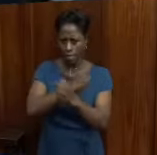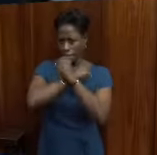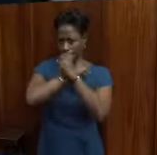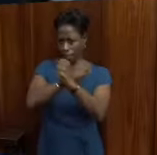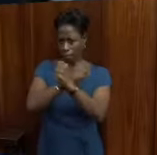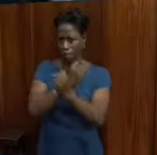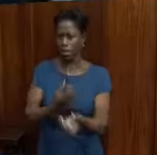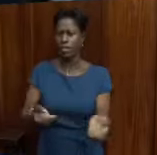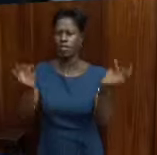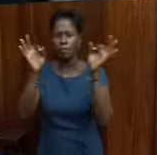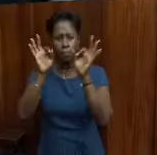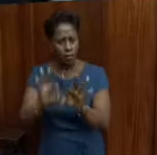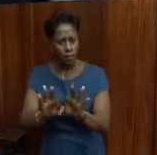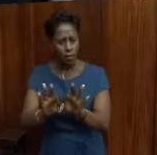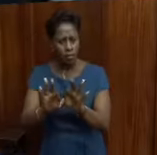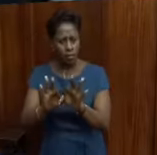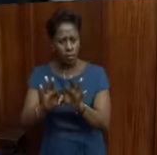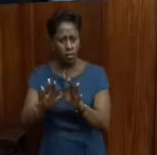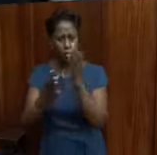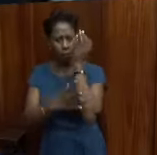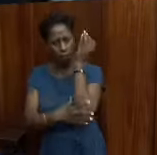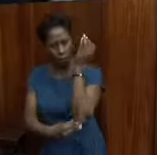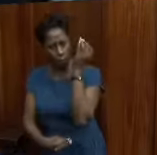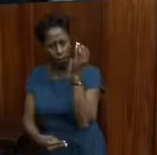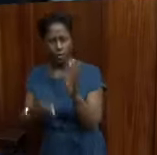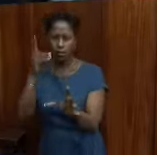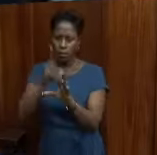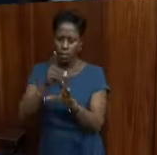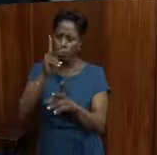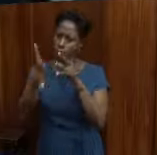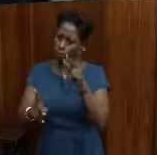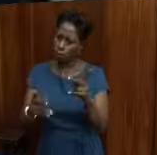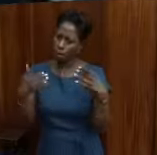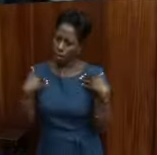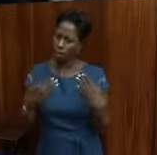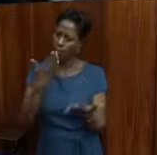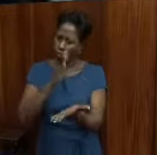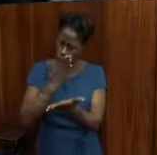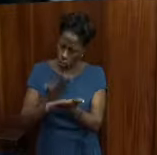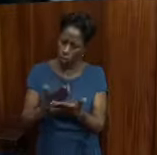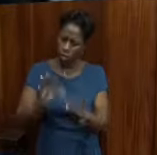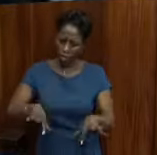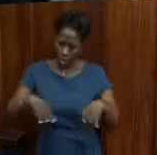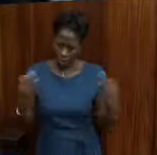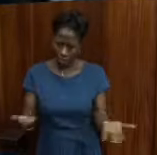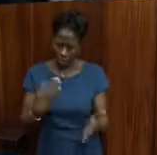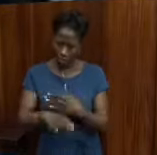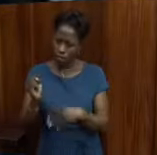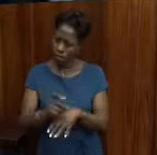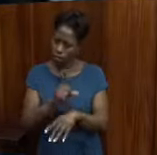and differently abled citizens to enjoy a decent life in St. Lucia.